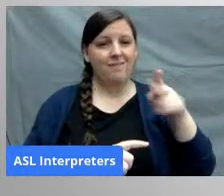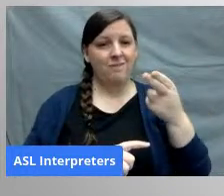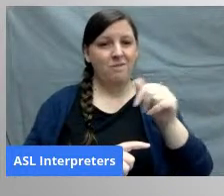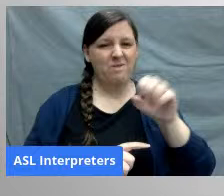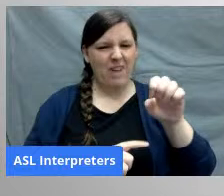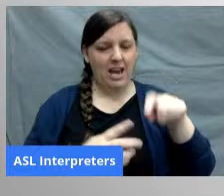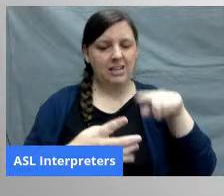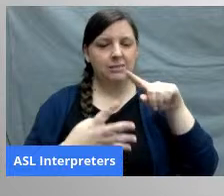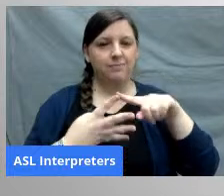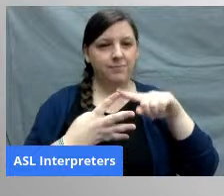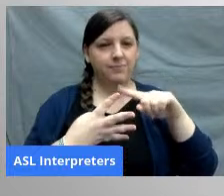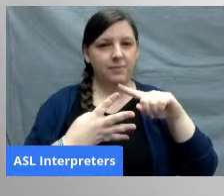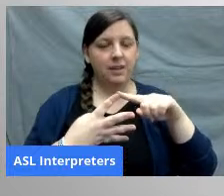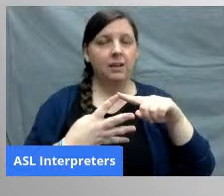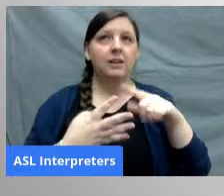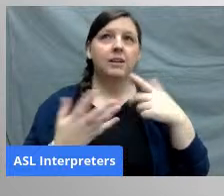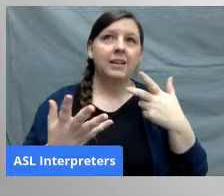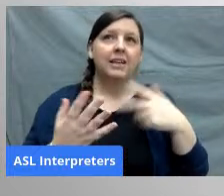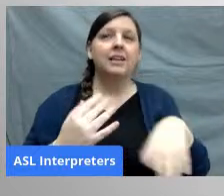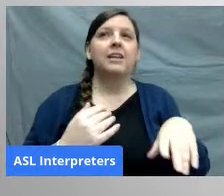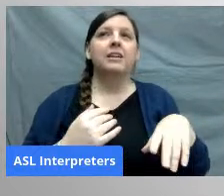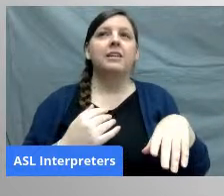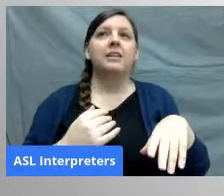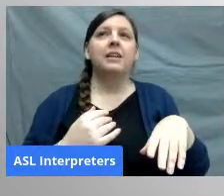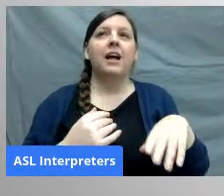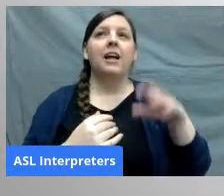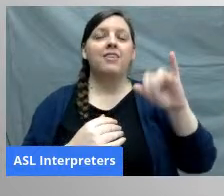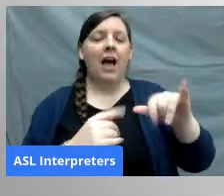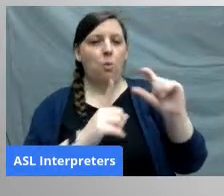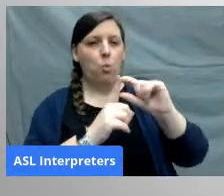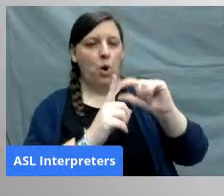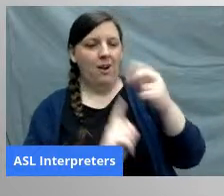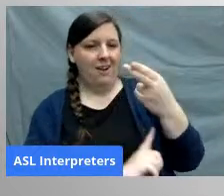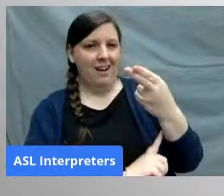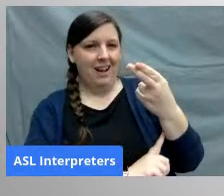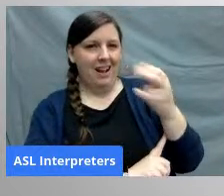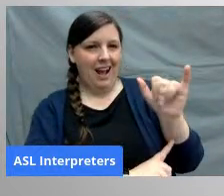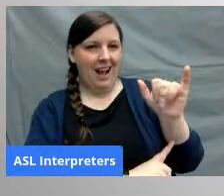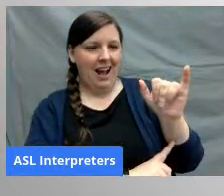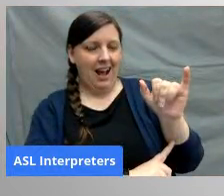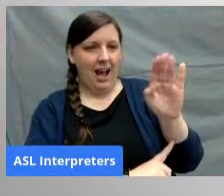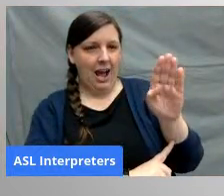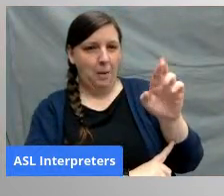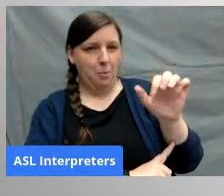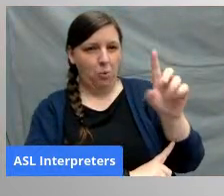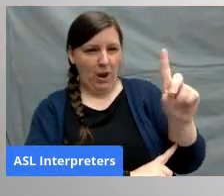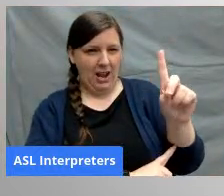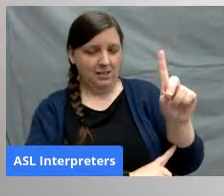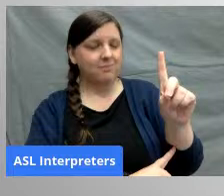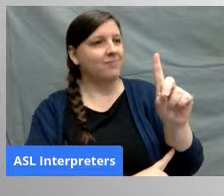as we define hybrid and will only impact our